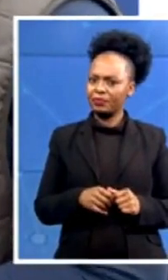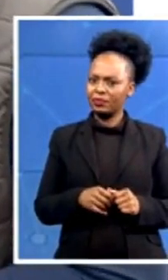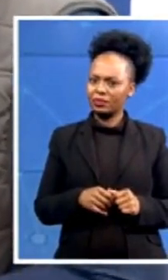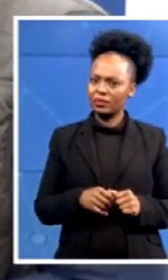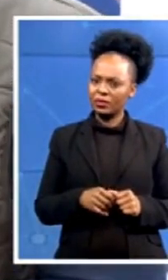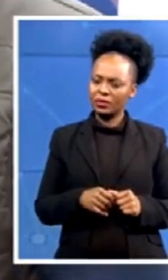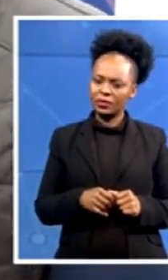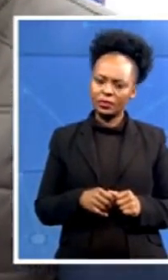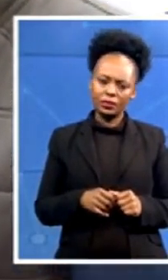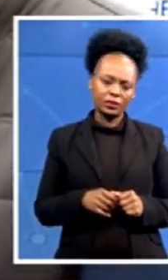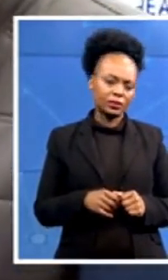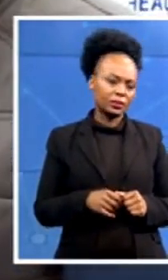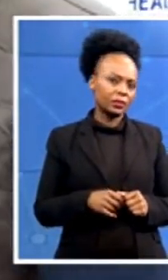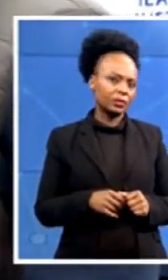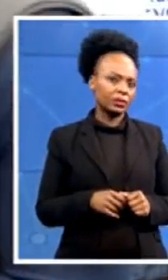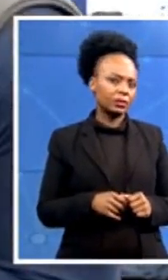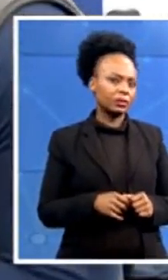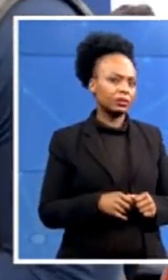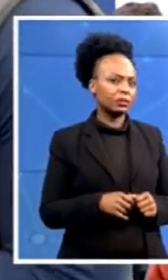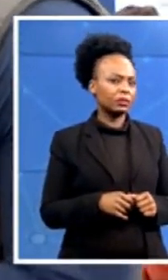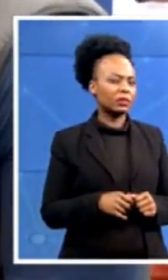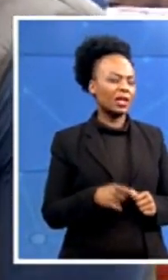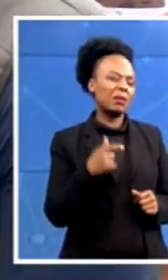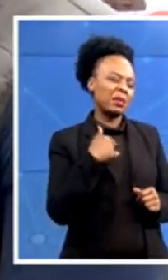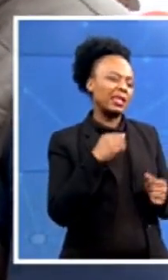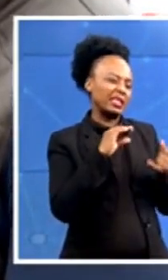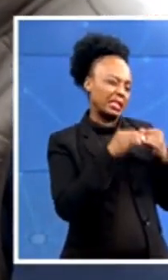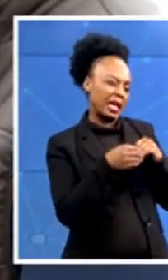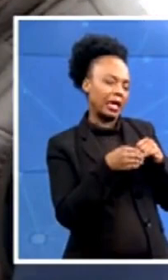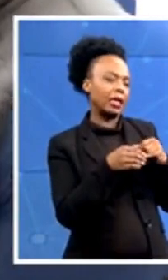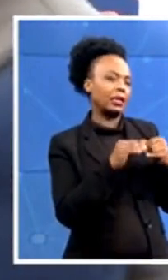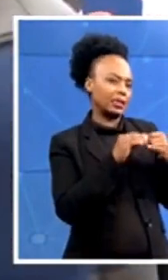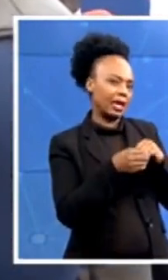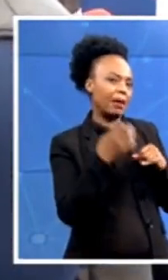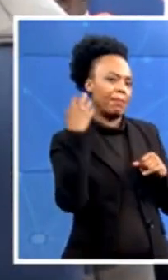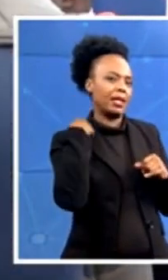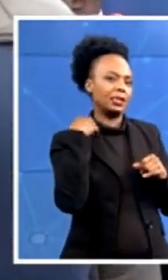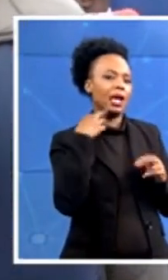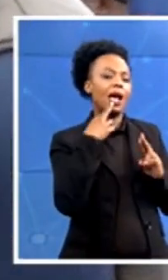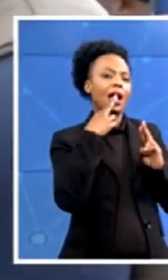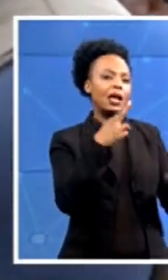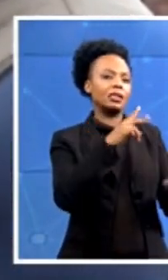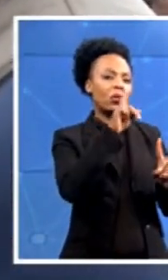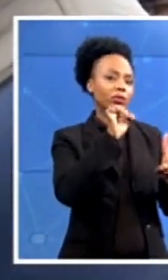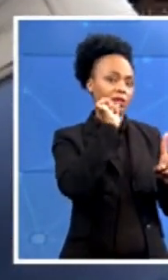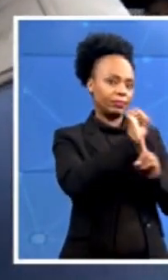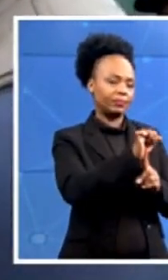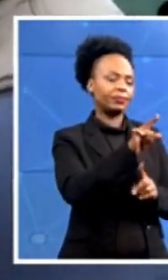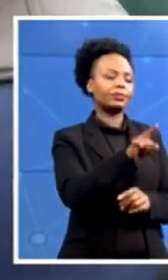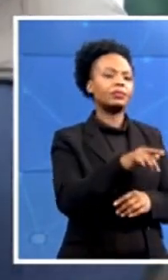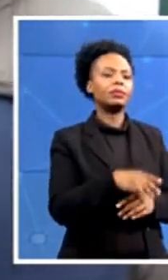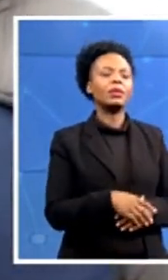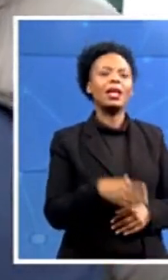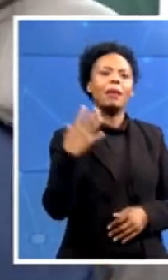Oh, okay. No, Blaine, I'll try and get it, Minister, to answer your question. Basically, Minister, the other issue is that